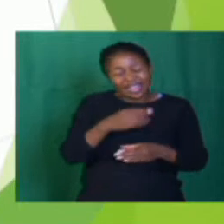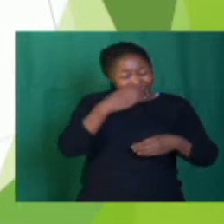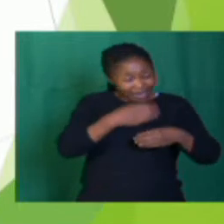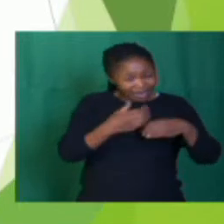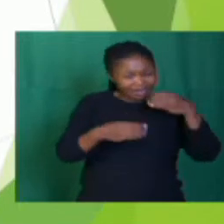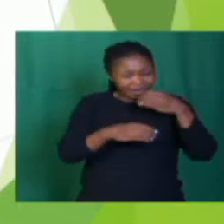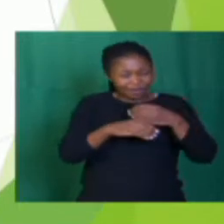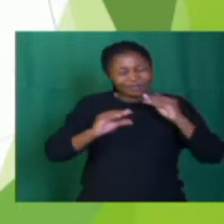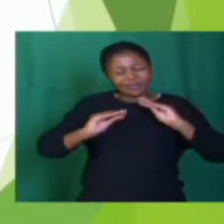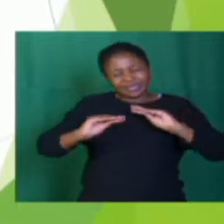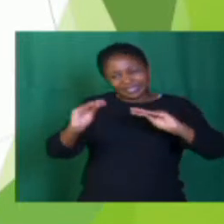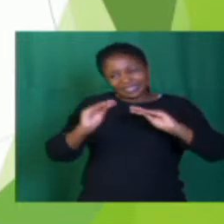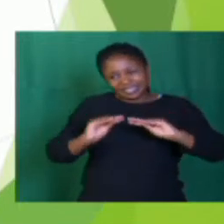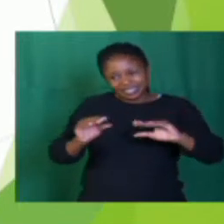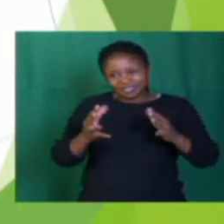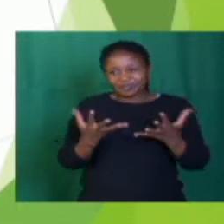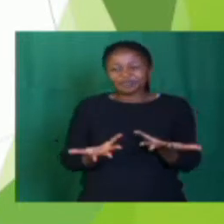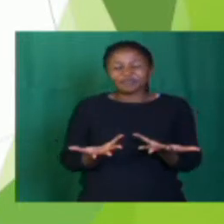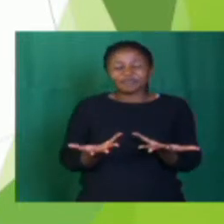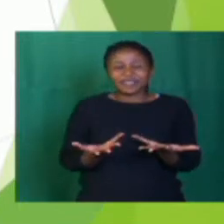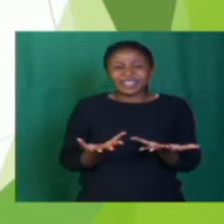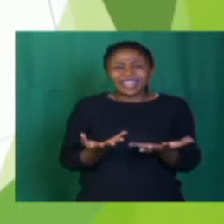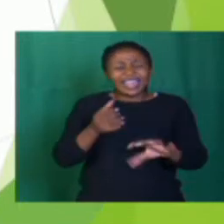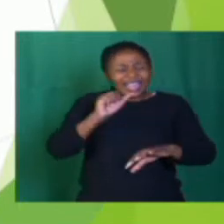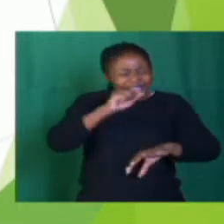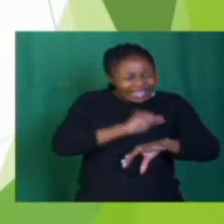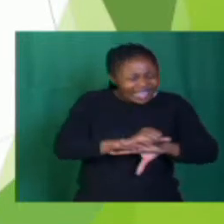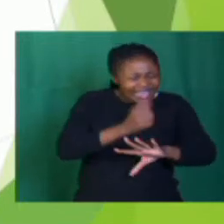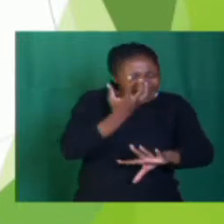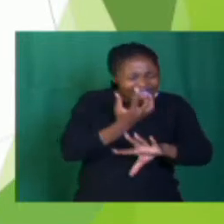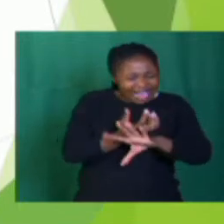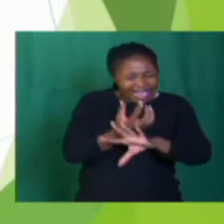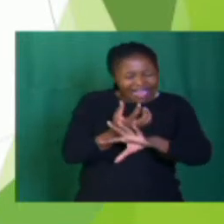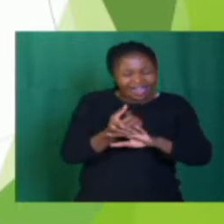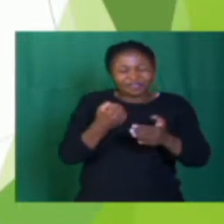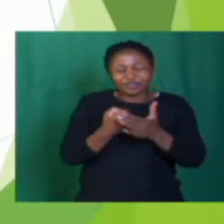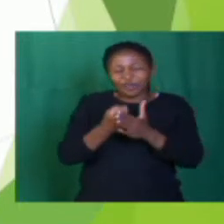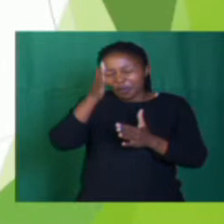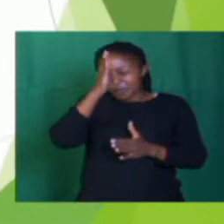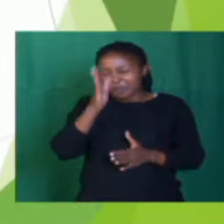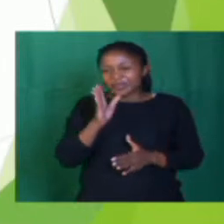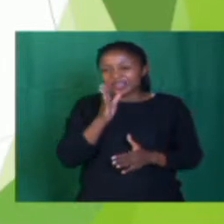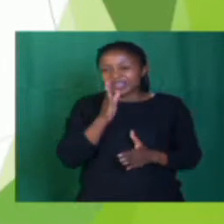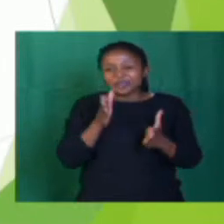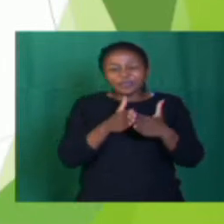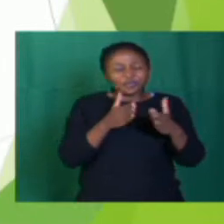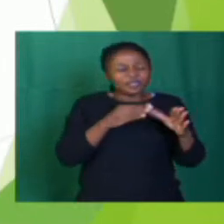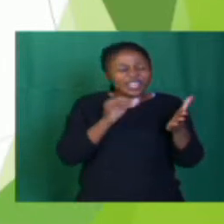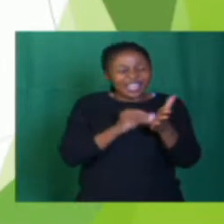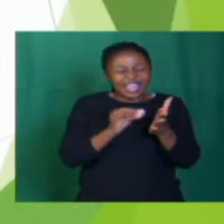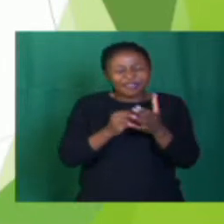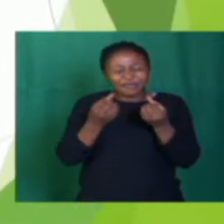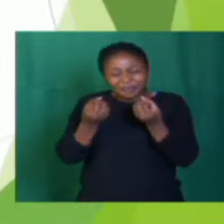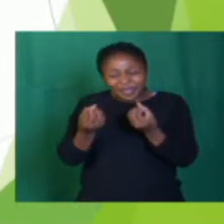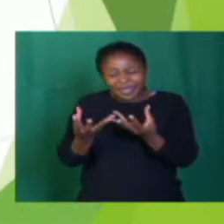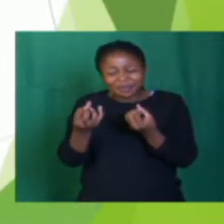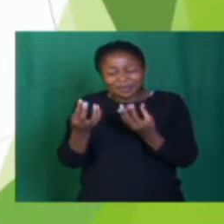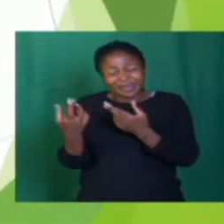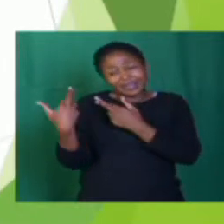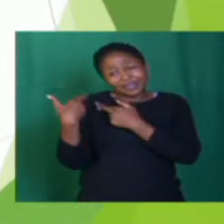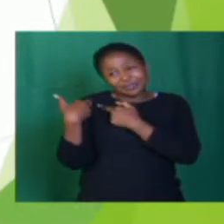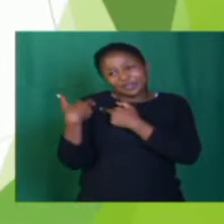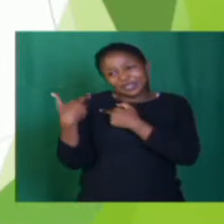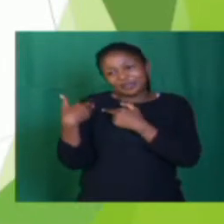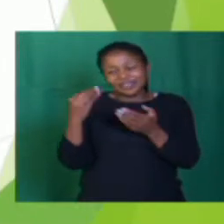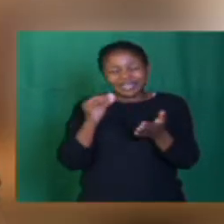combined with the many other responsibilities they already have of family management. Now